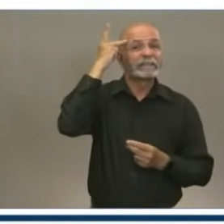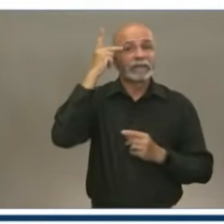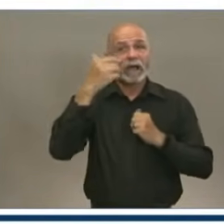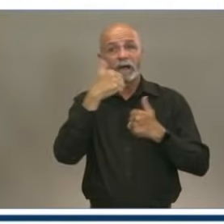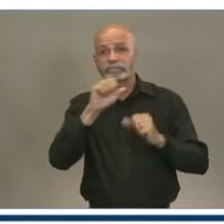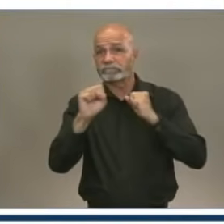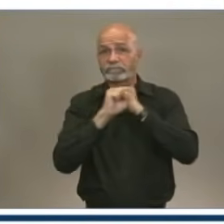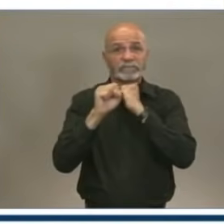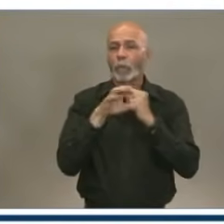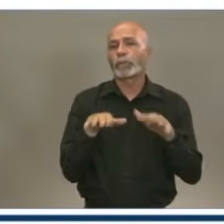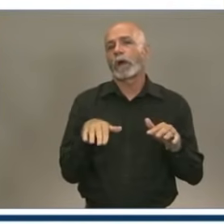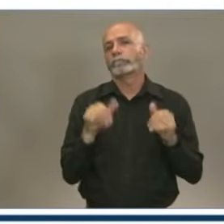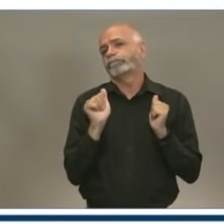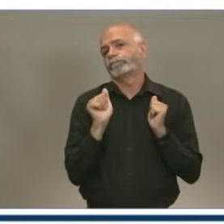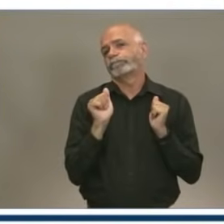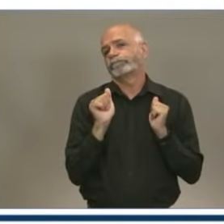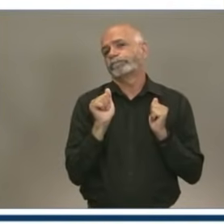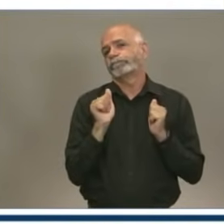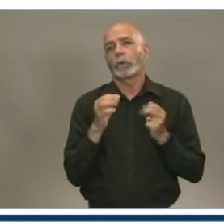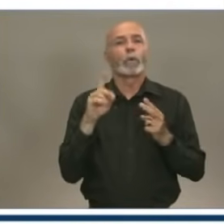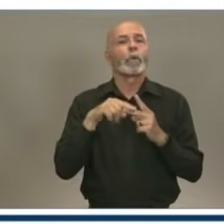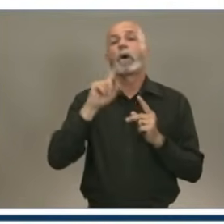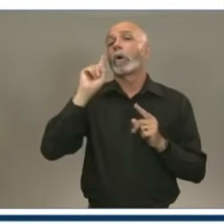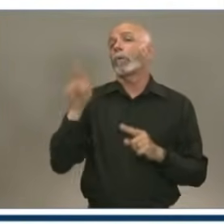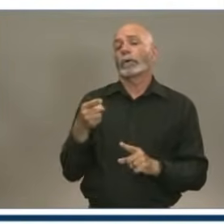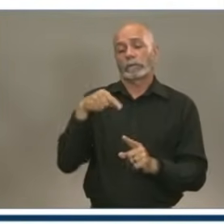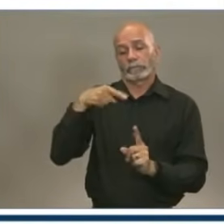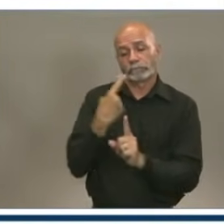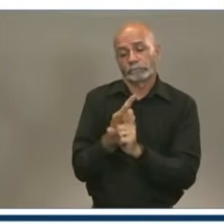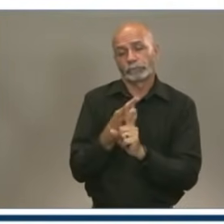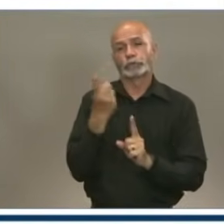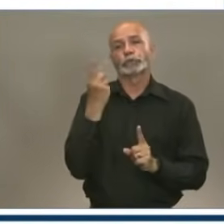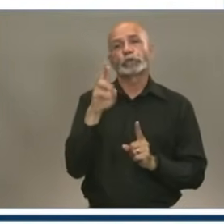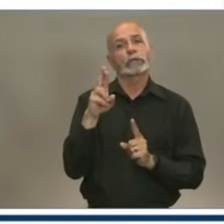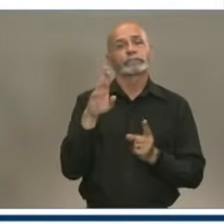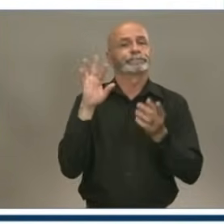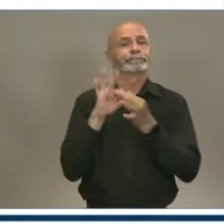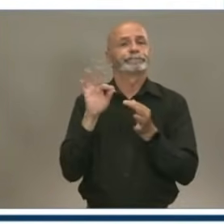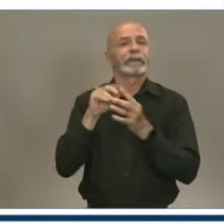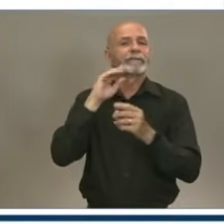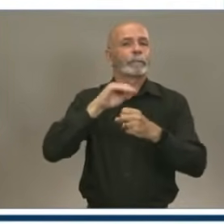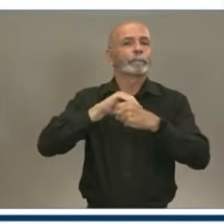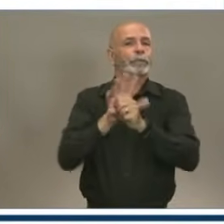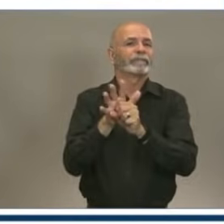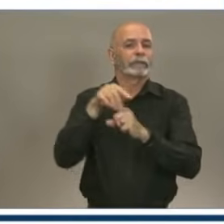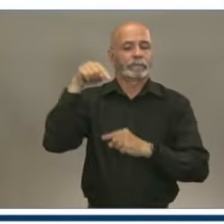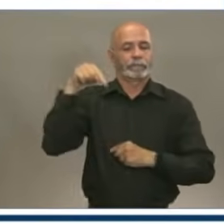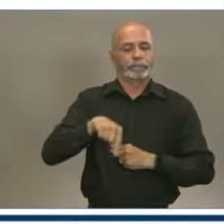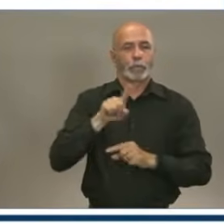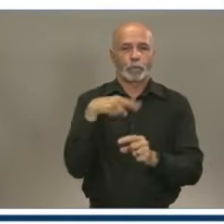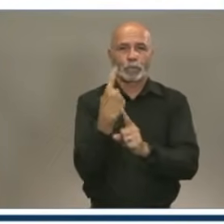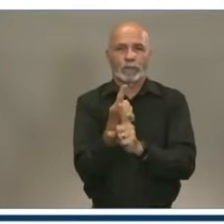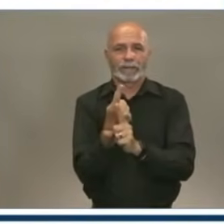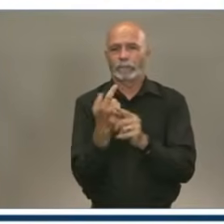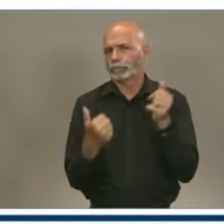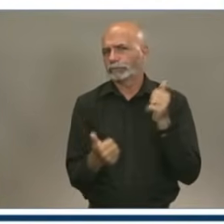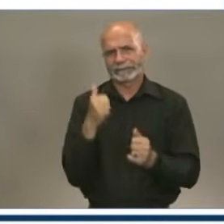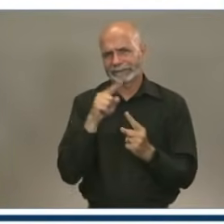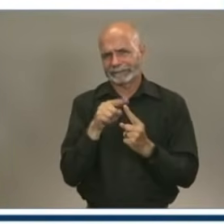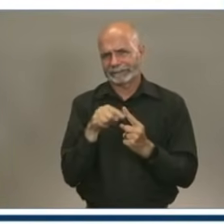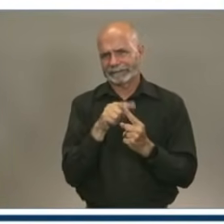the hands of Dr. Strang to handle these briefings? If there's a writ dropped, I won't be at COVID